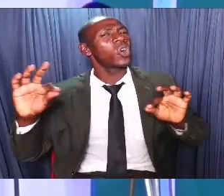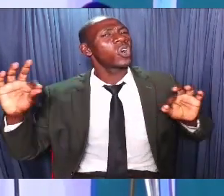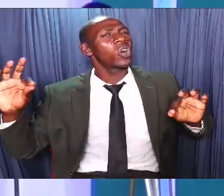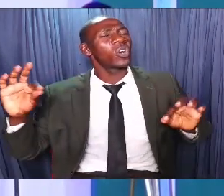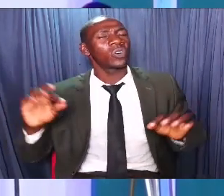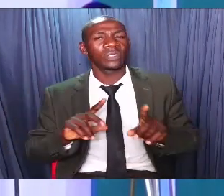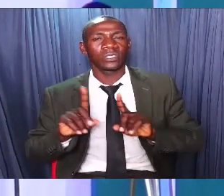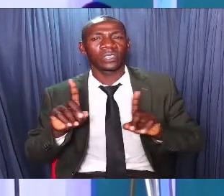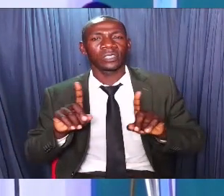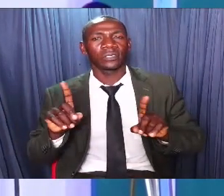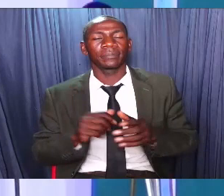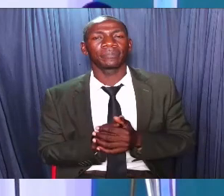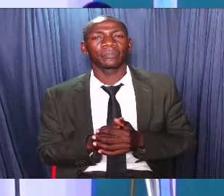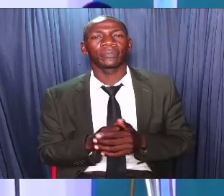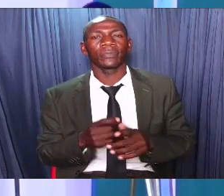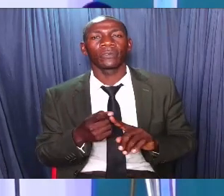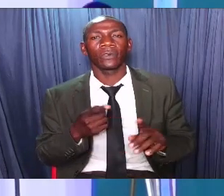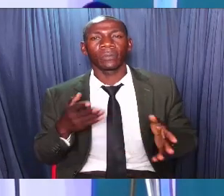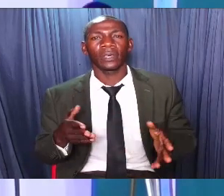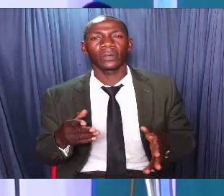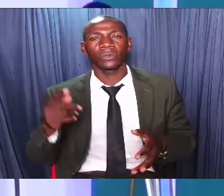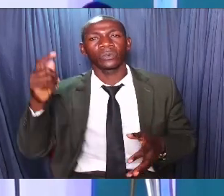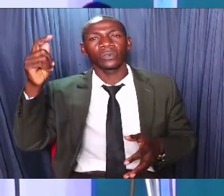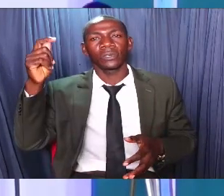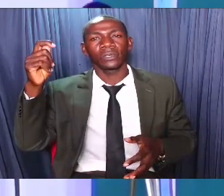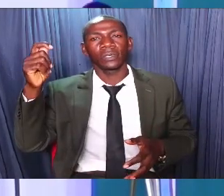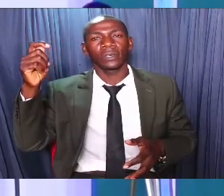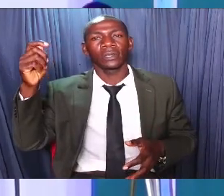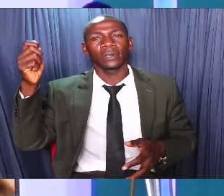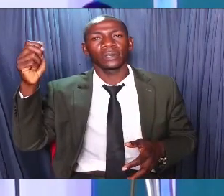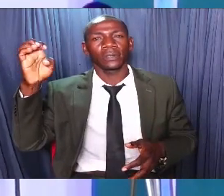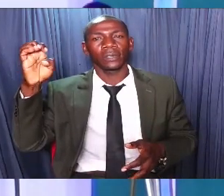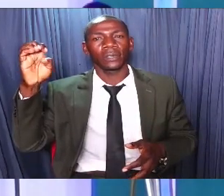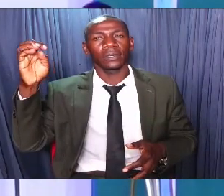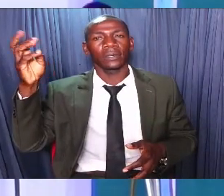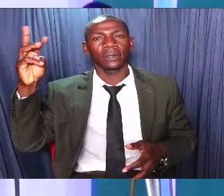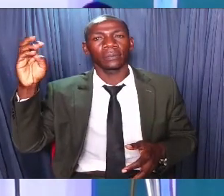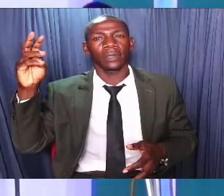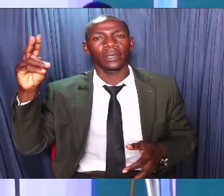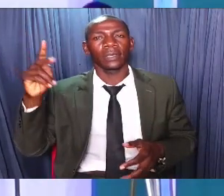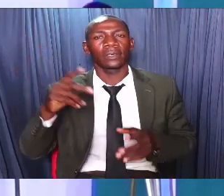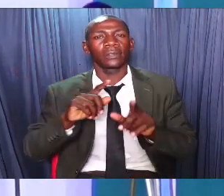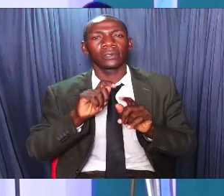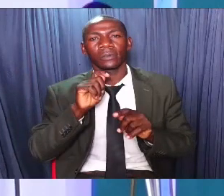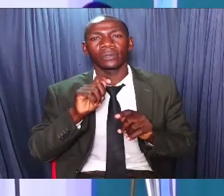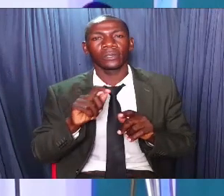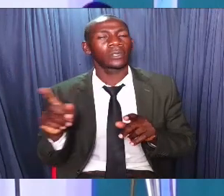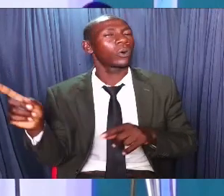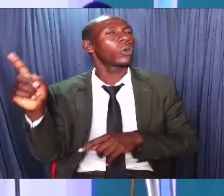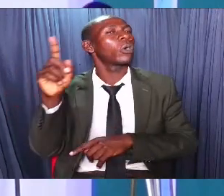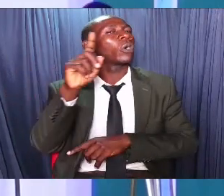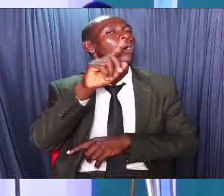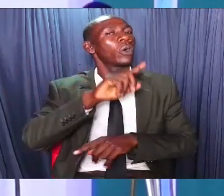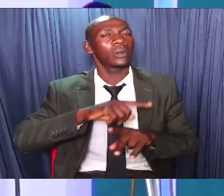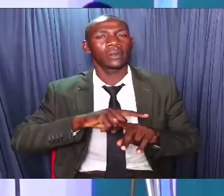lengthy journey. Kutoka hapa paka Temeke Dar es Salaam tayari. From here to Temeke Dar es Salaam already. Ni mchana kutwa. The whole